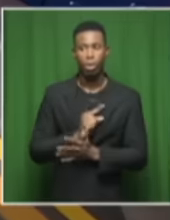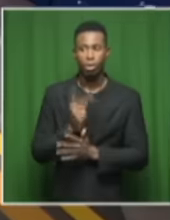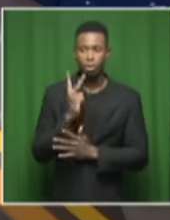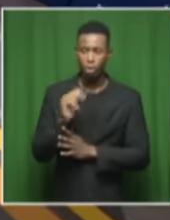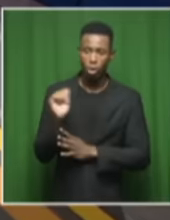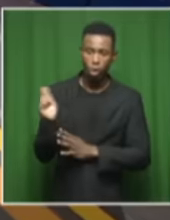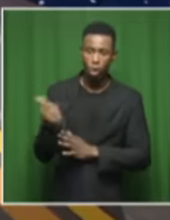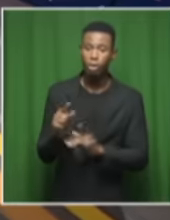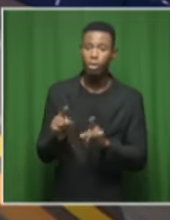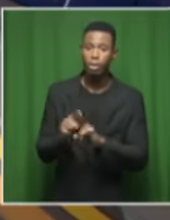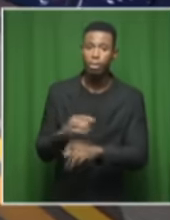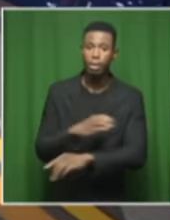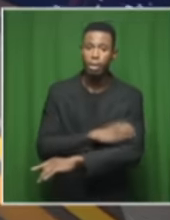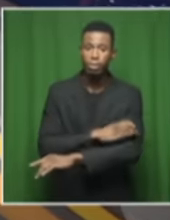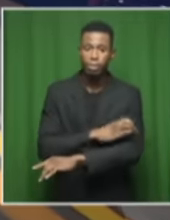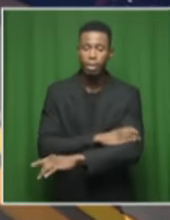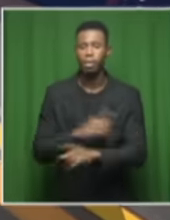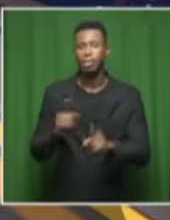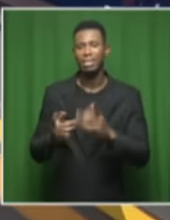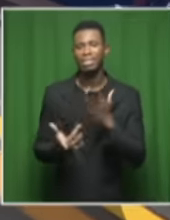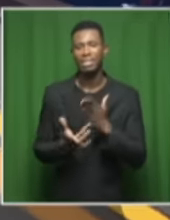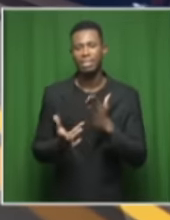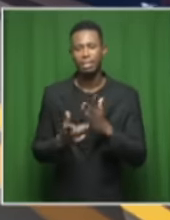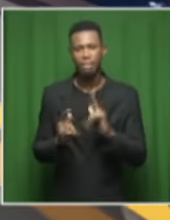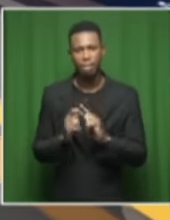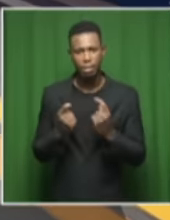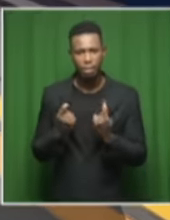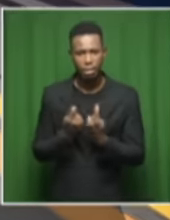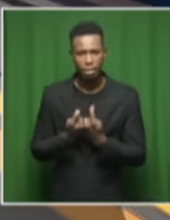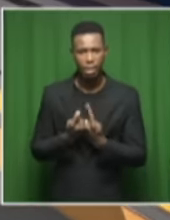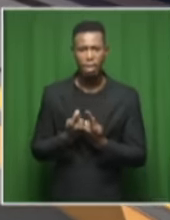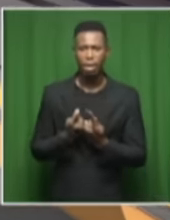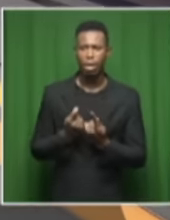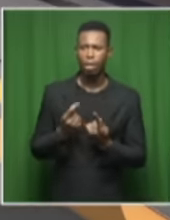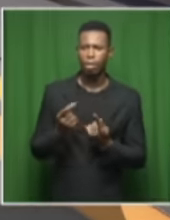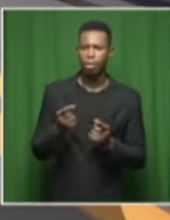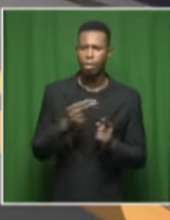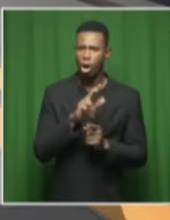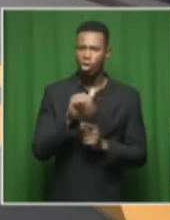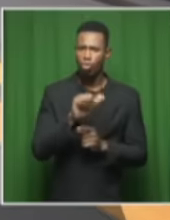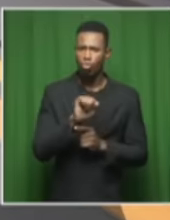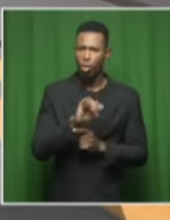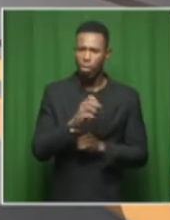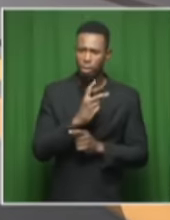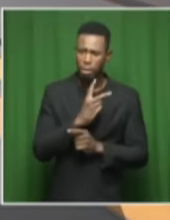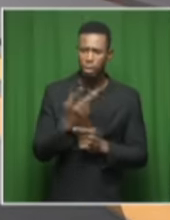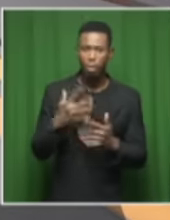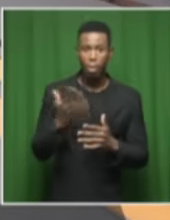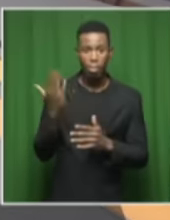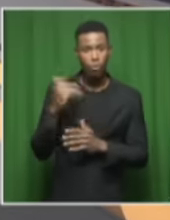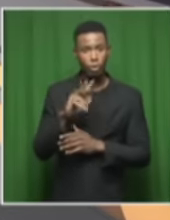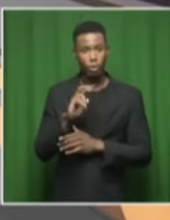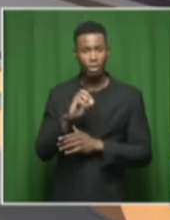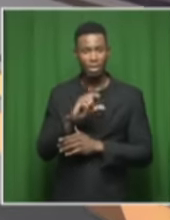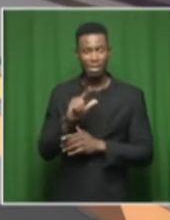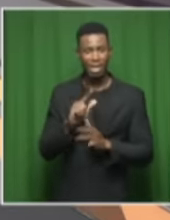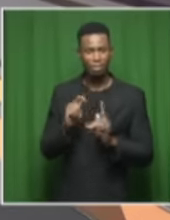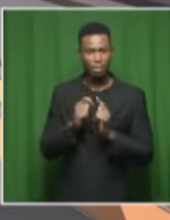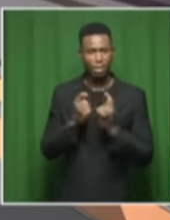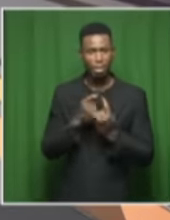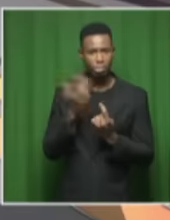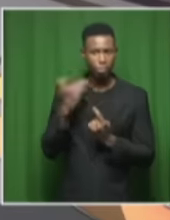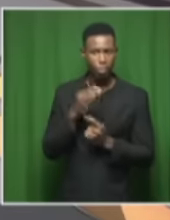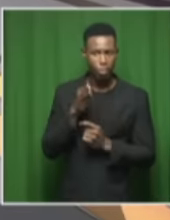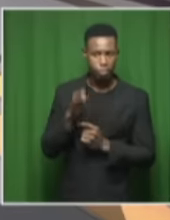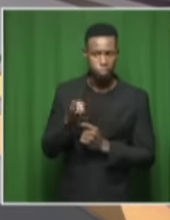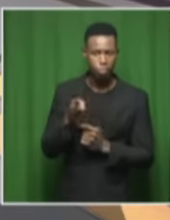field, including the captain, to the technical team, to the likes of Rusty. And I mean, you were part of that 2007 team. How